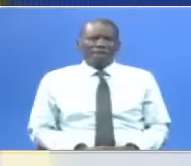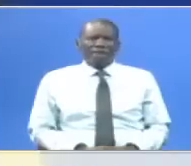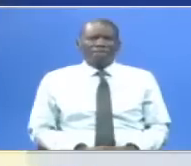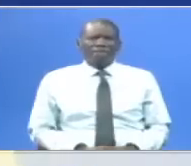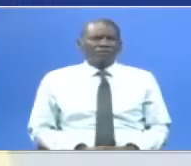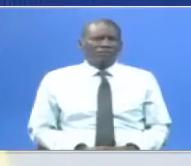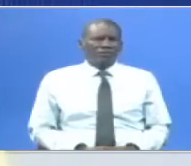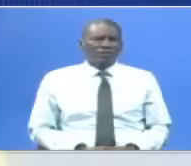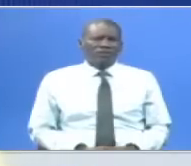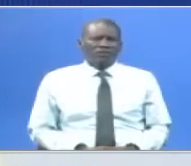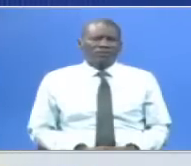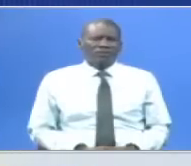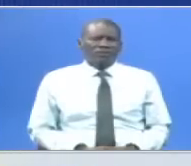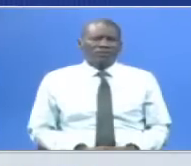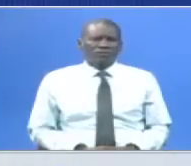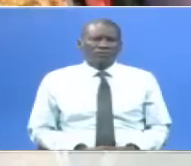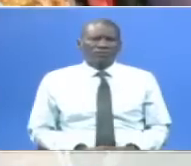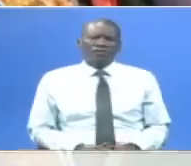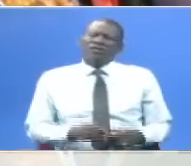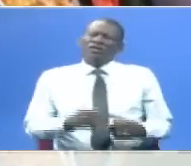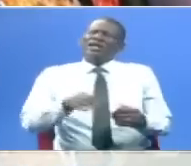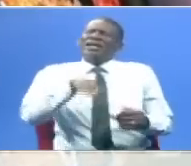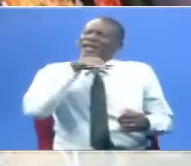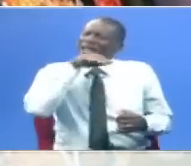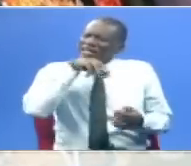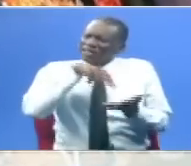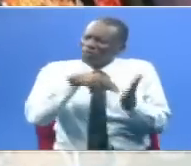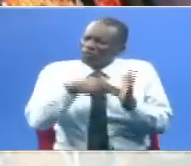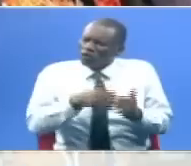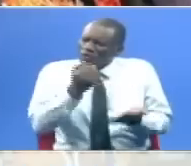Eh? Eh? Ni project ya mtu.